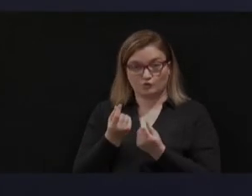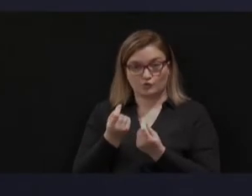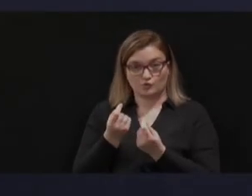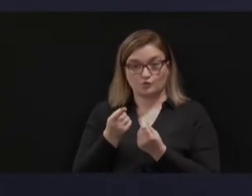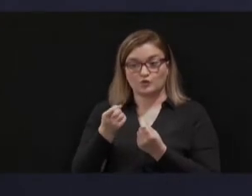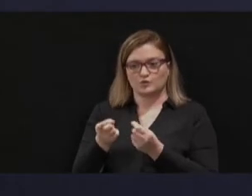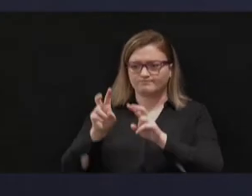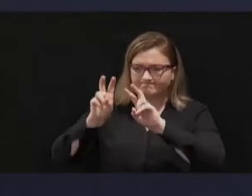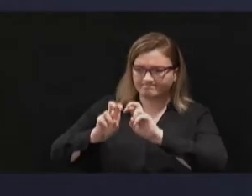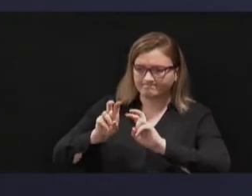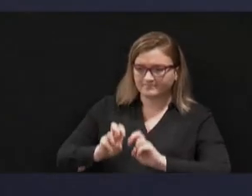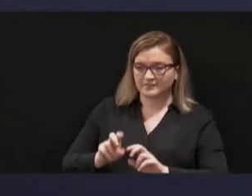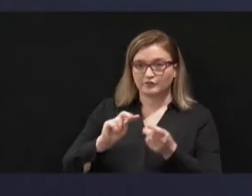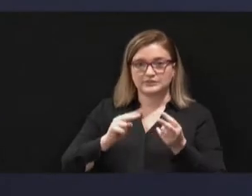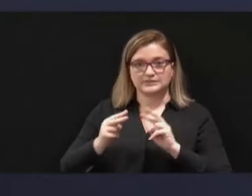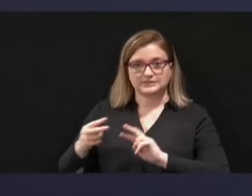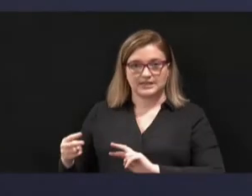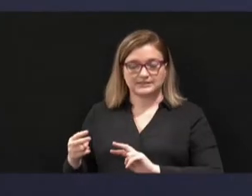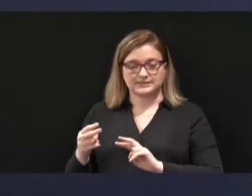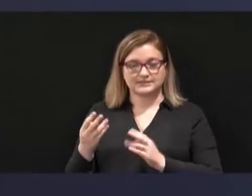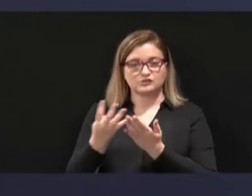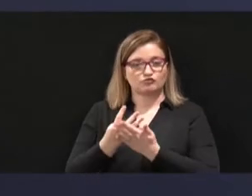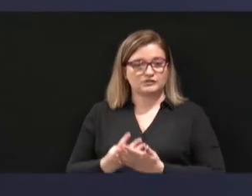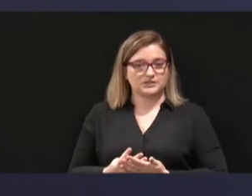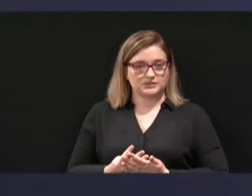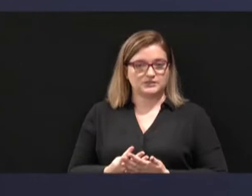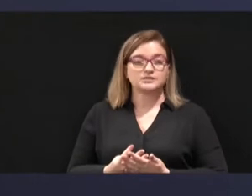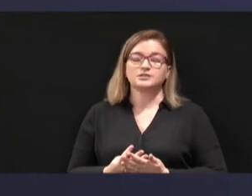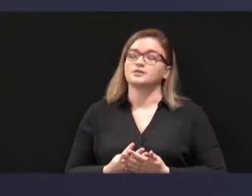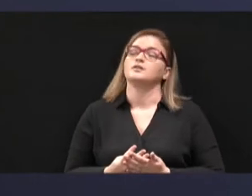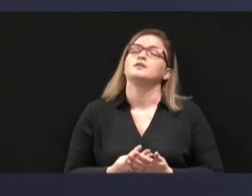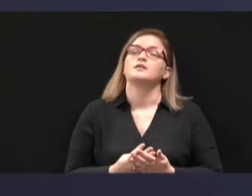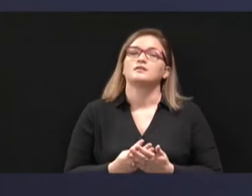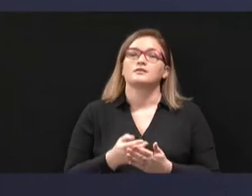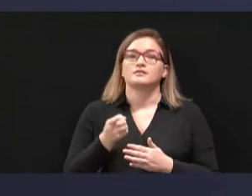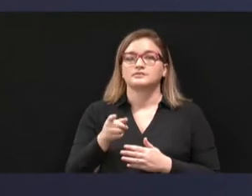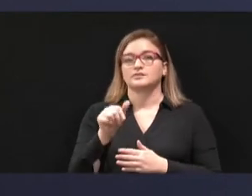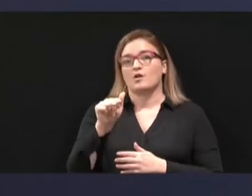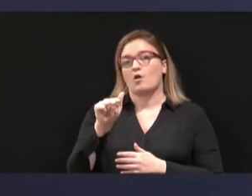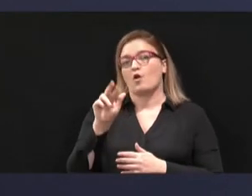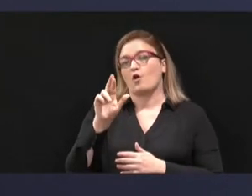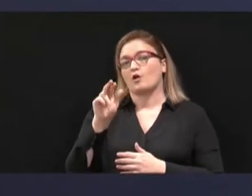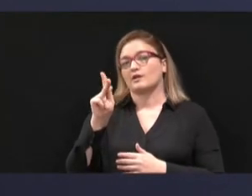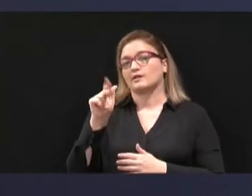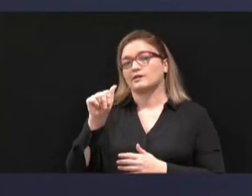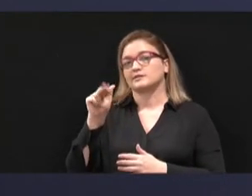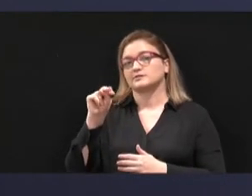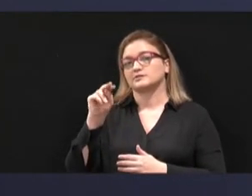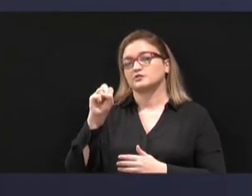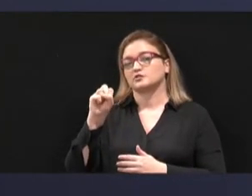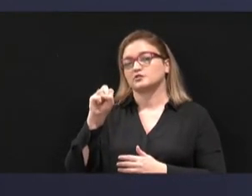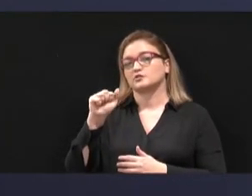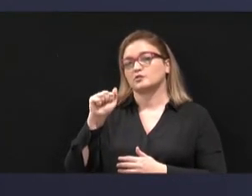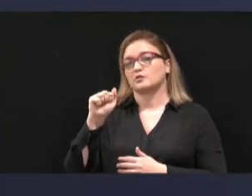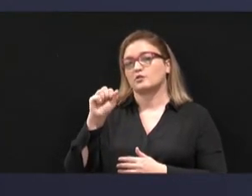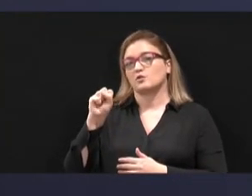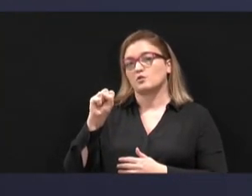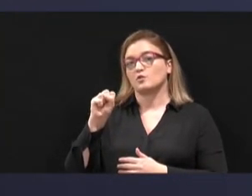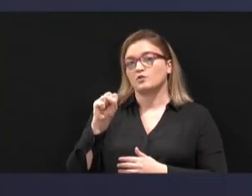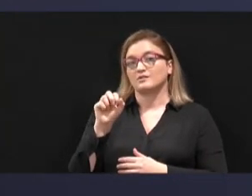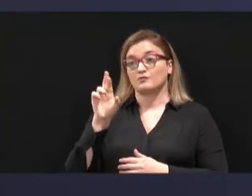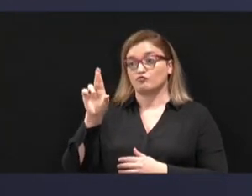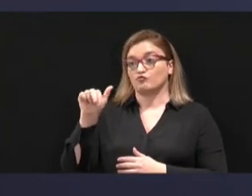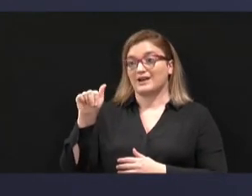for dyslexia screening. And it is the Arkansas RAN. And